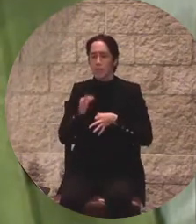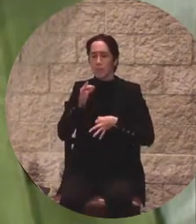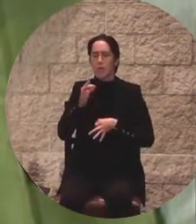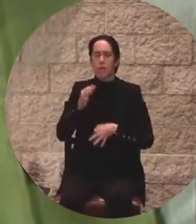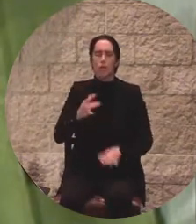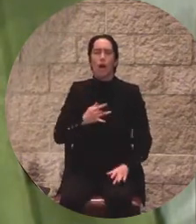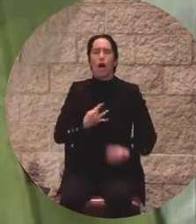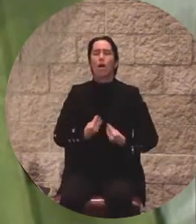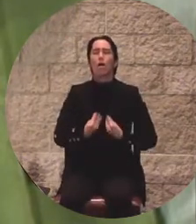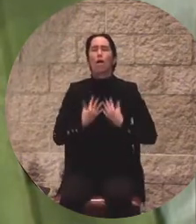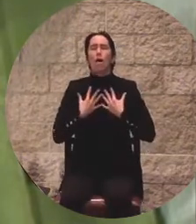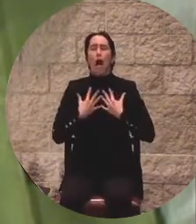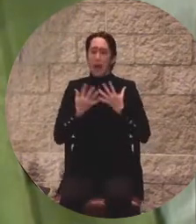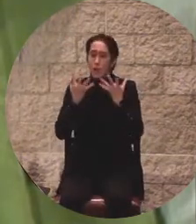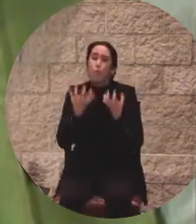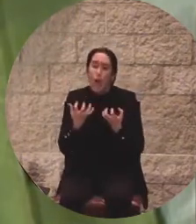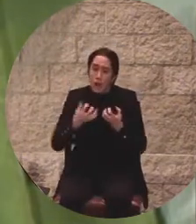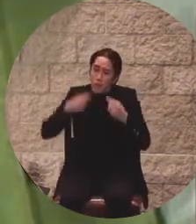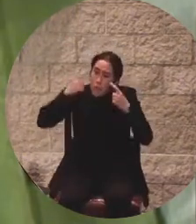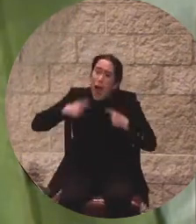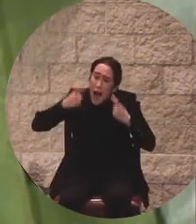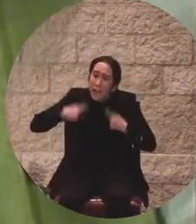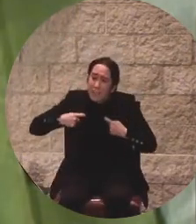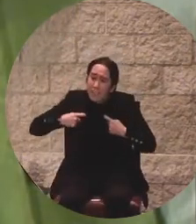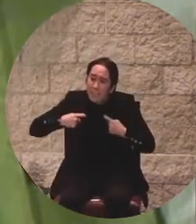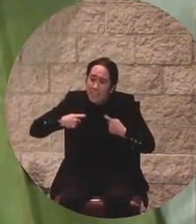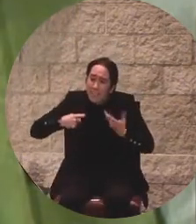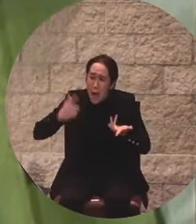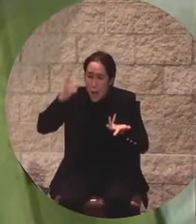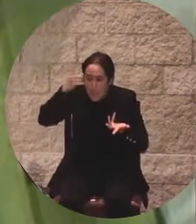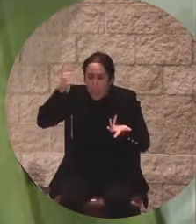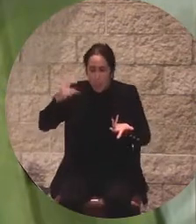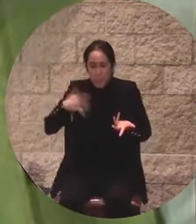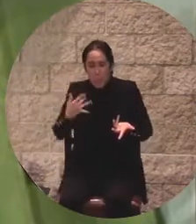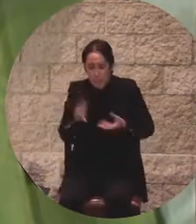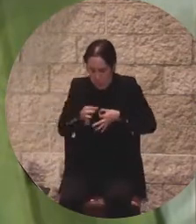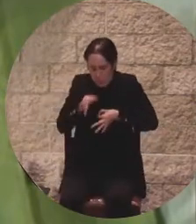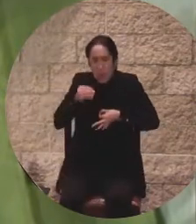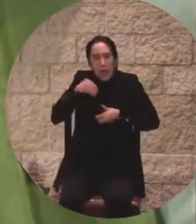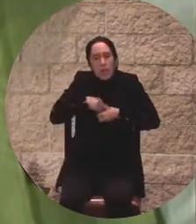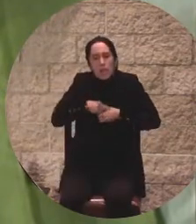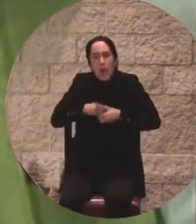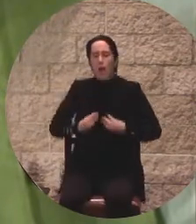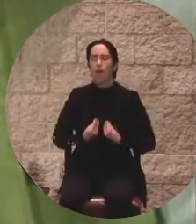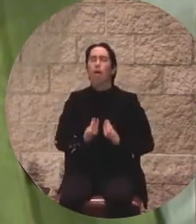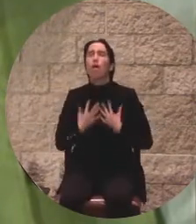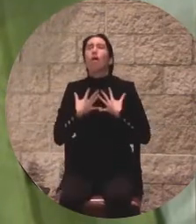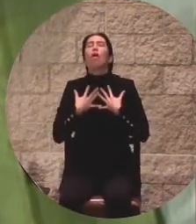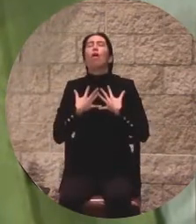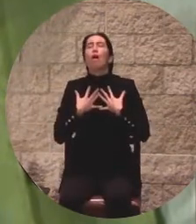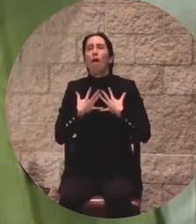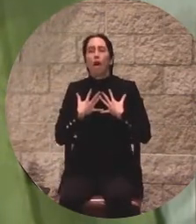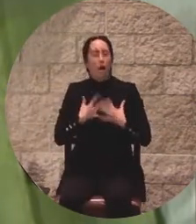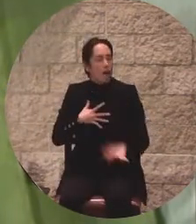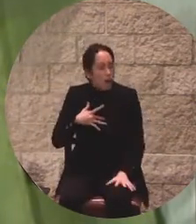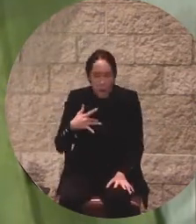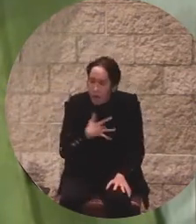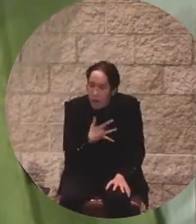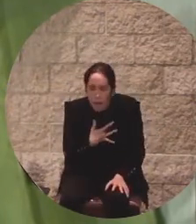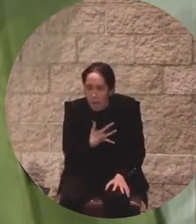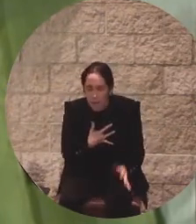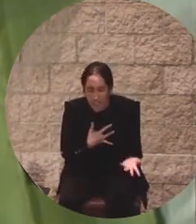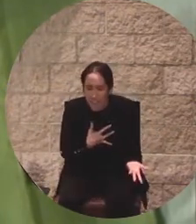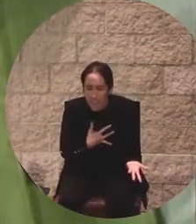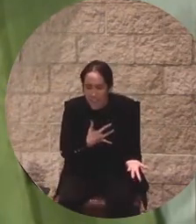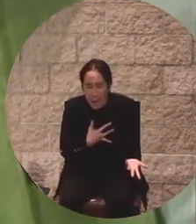cry when you're singing a pretty song because the spirit is moving you and the emotions get you. And you just